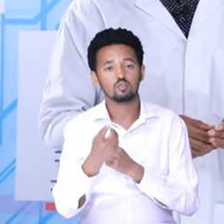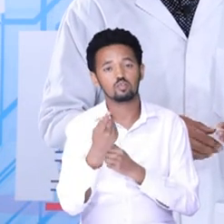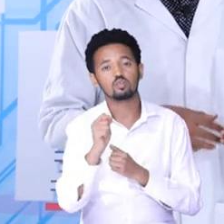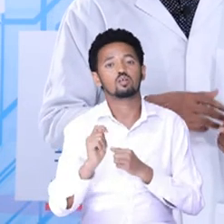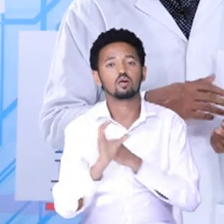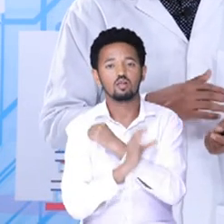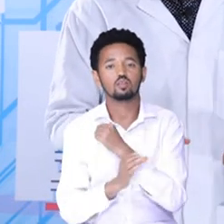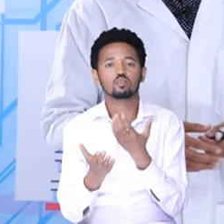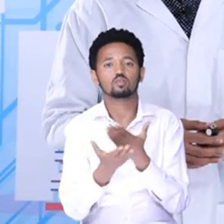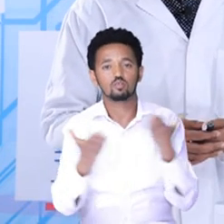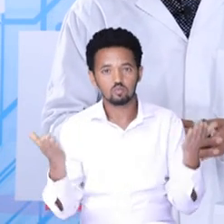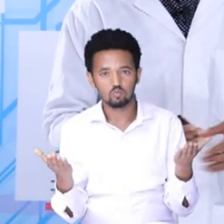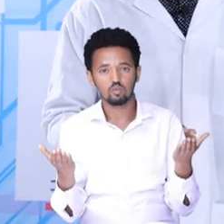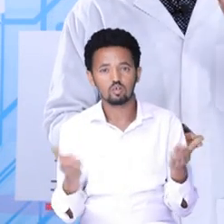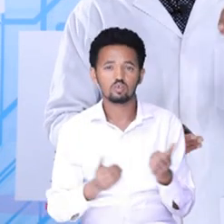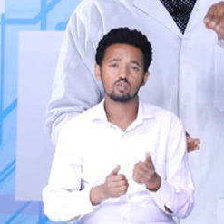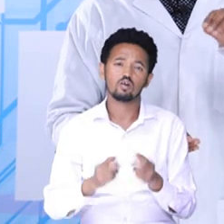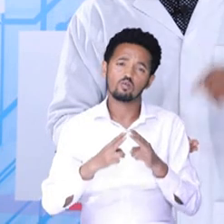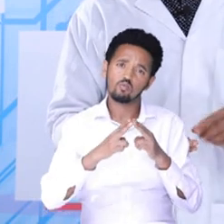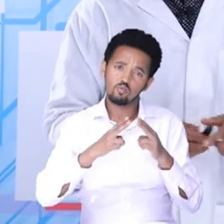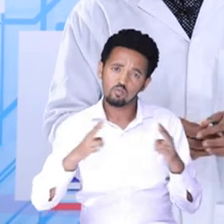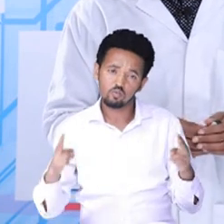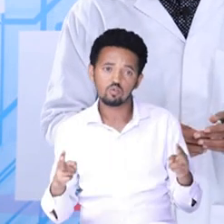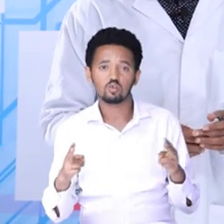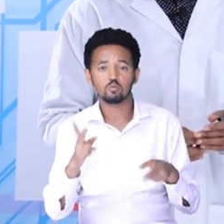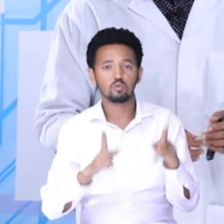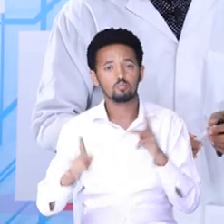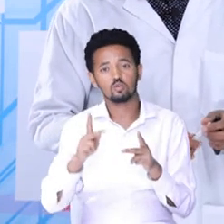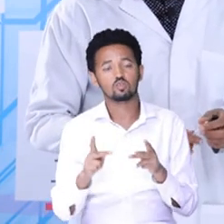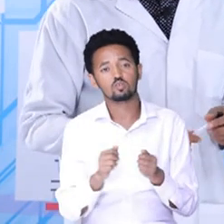where on the very broad areas, very few peoples are located.